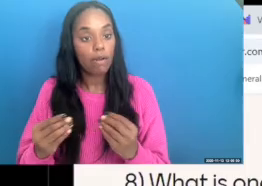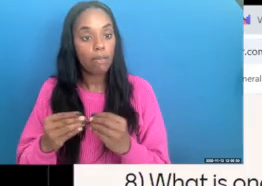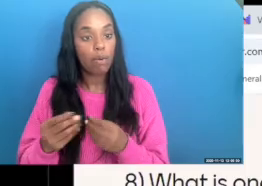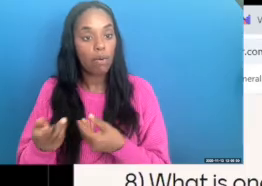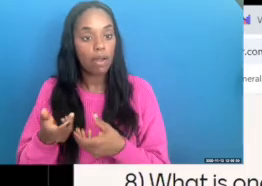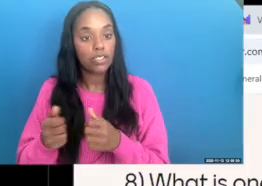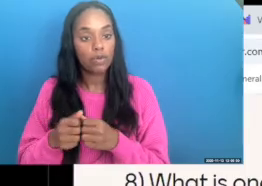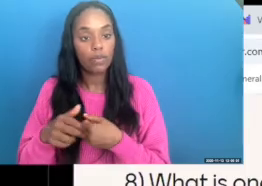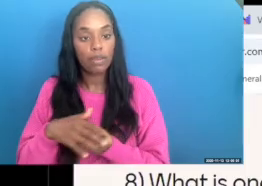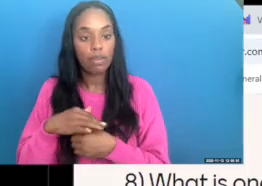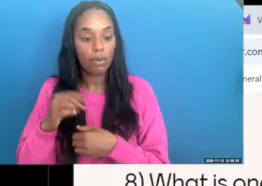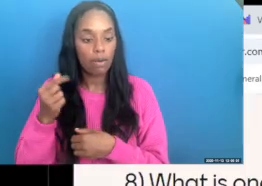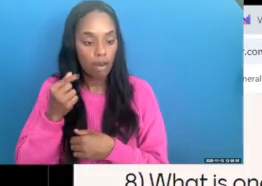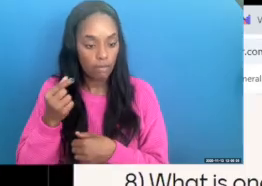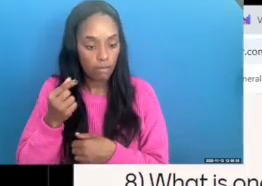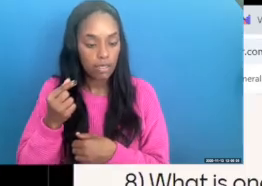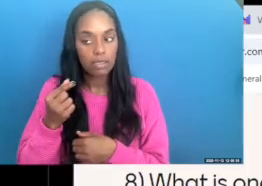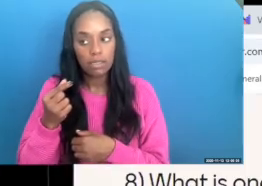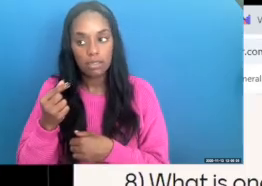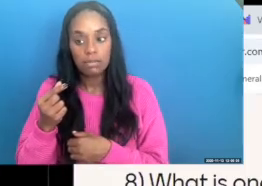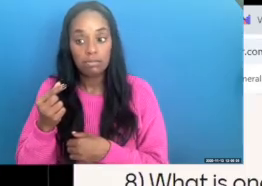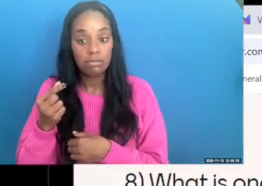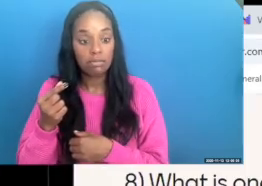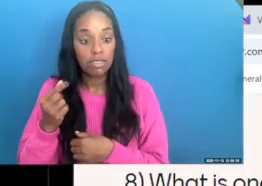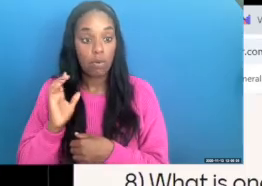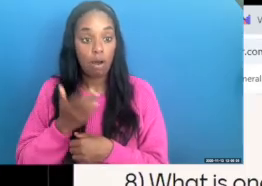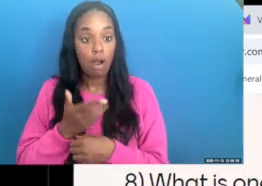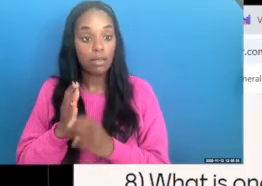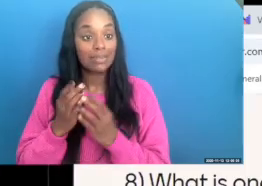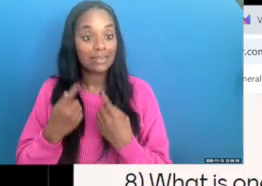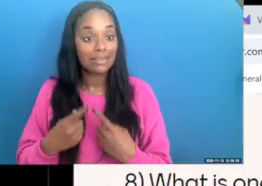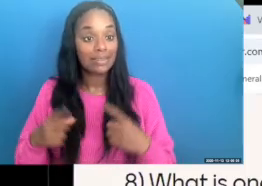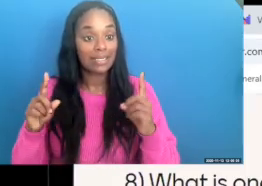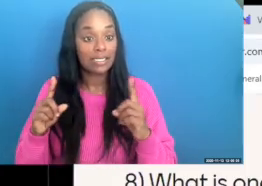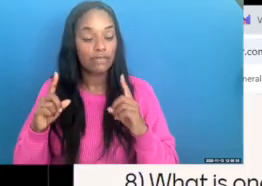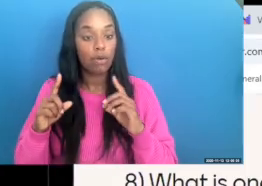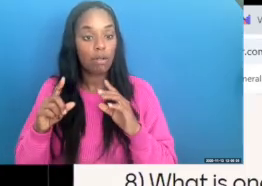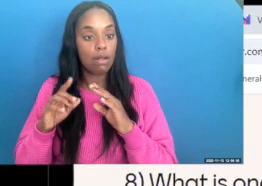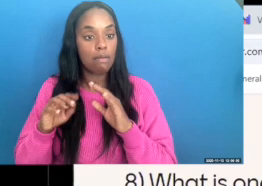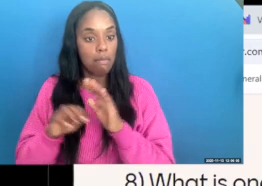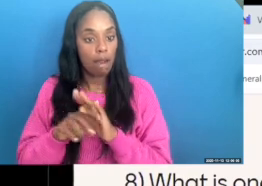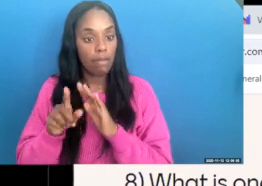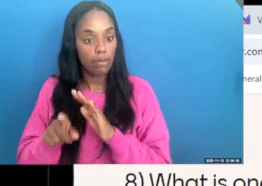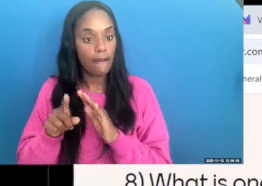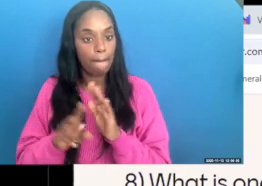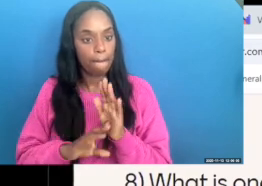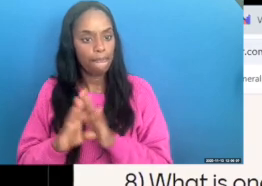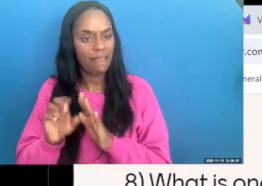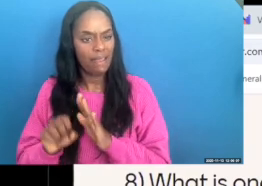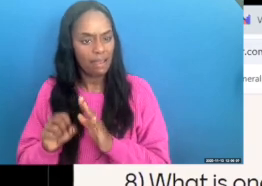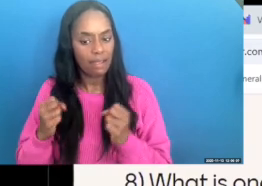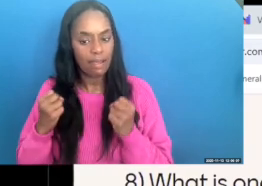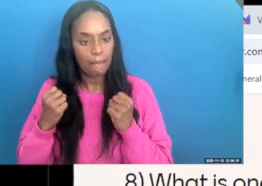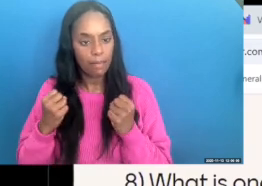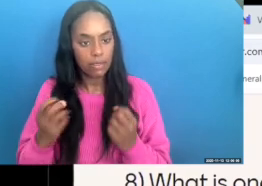dollars, et cetera. We'd also, of course, encourage more engagement with local governments and other